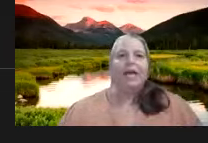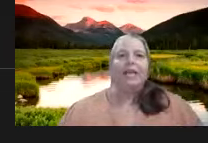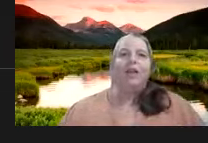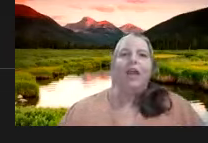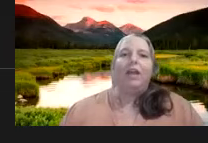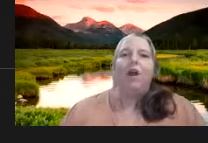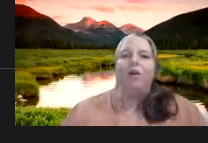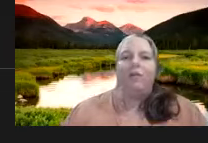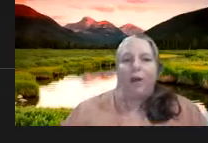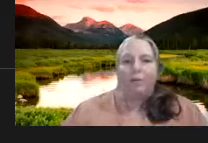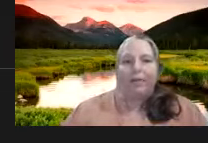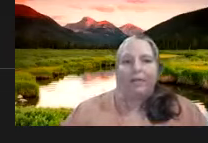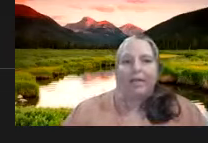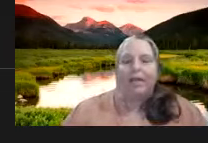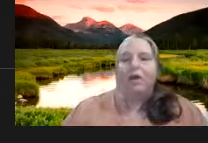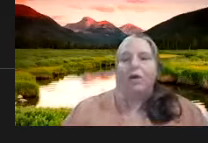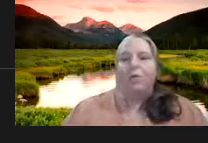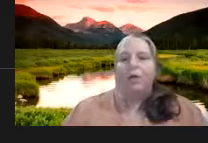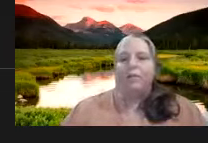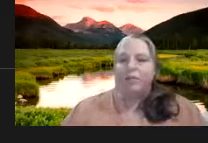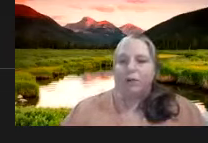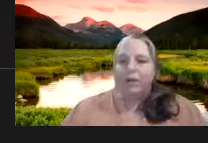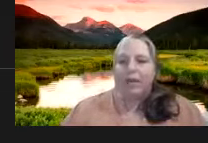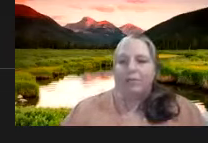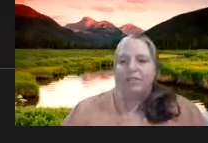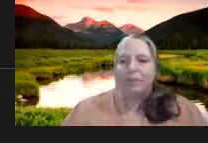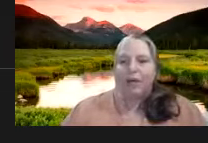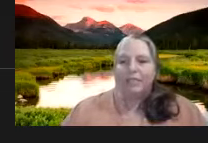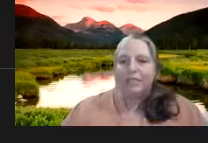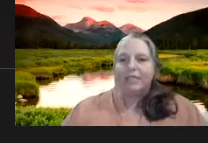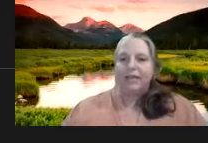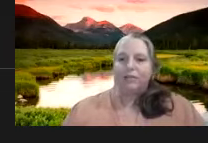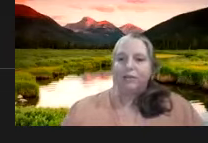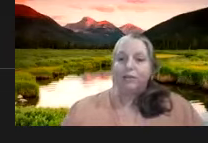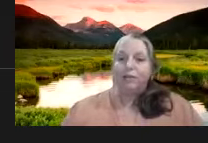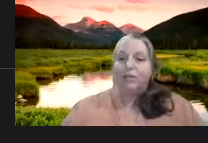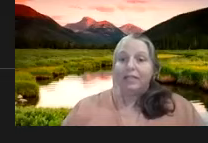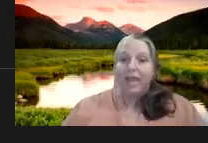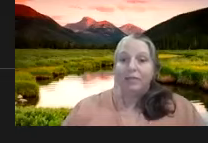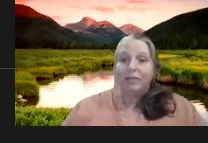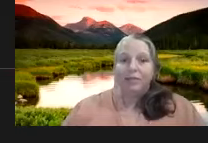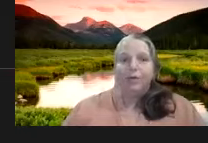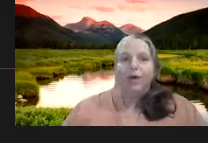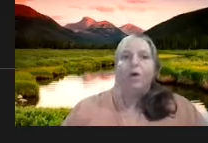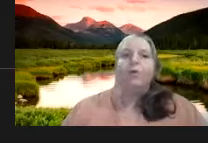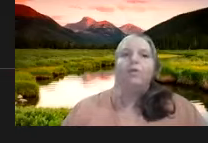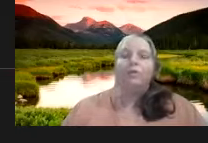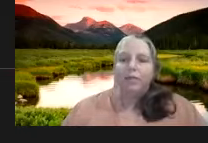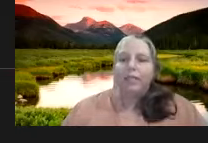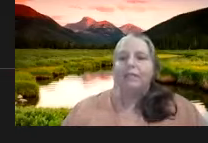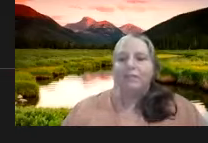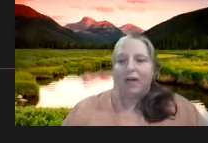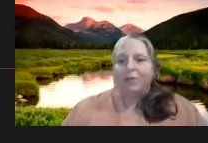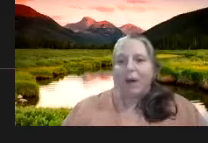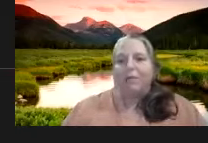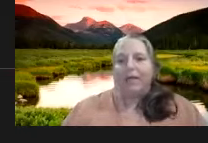like that. And overwhelmingly, where the majority of responses and solutions came to was